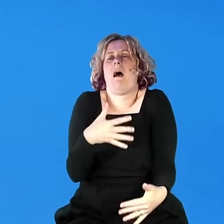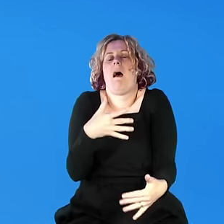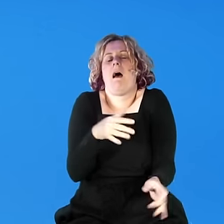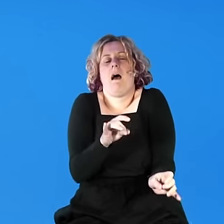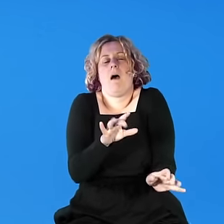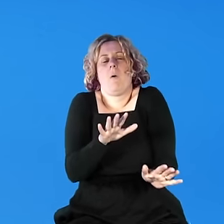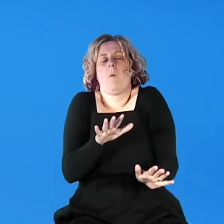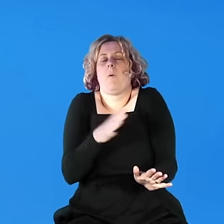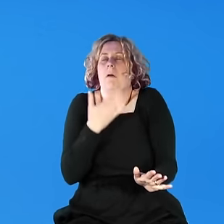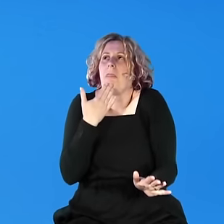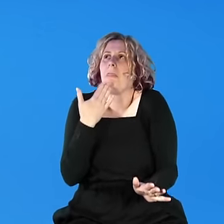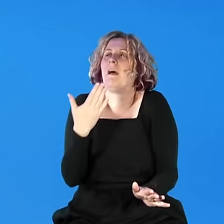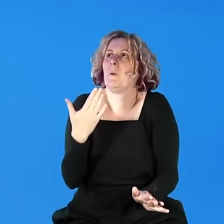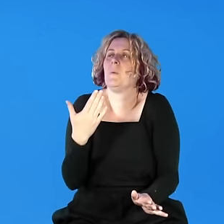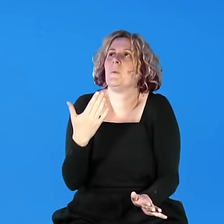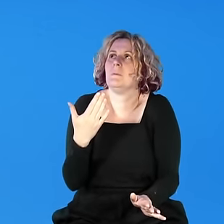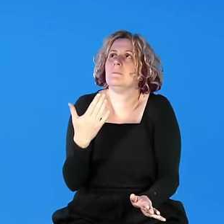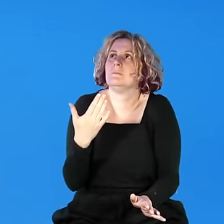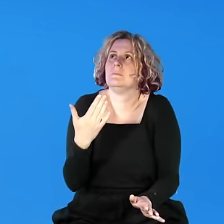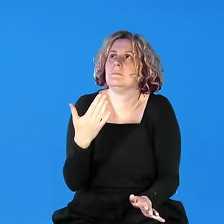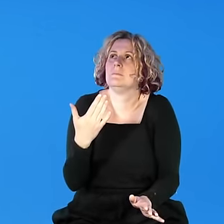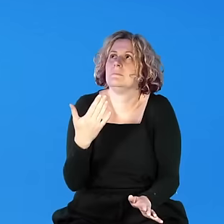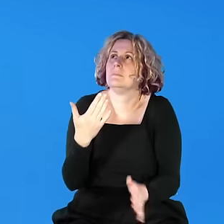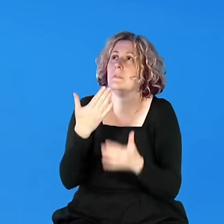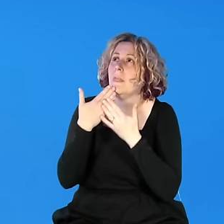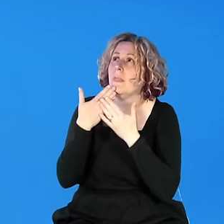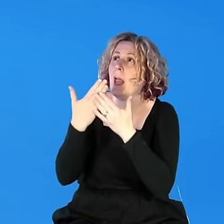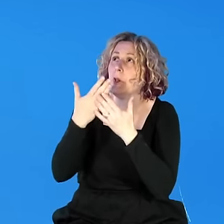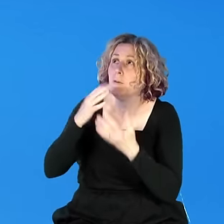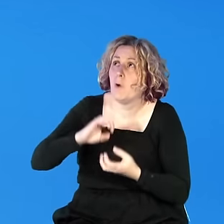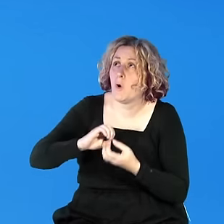Father, thank you for what and who you made us to be.